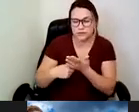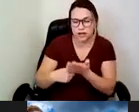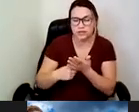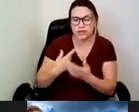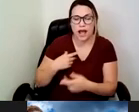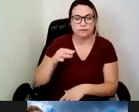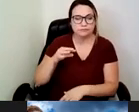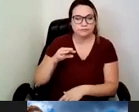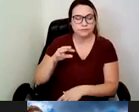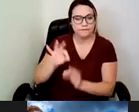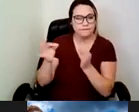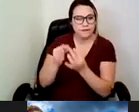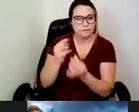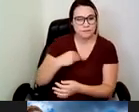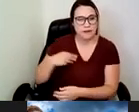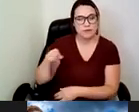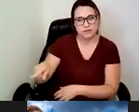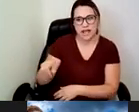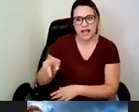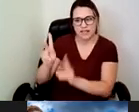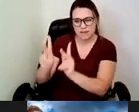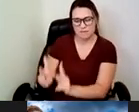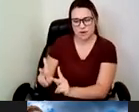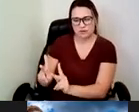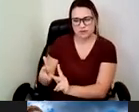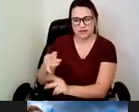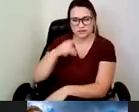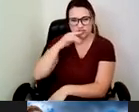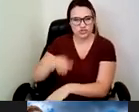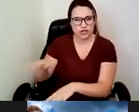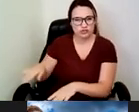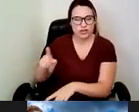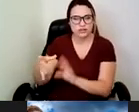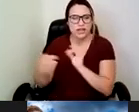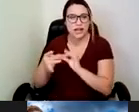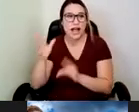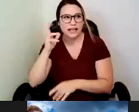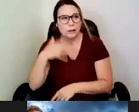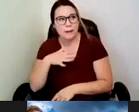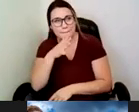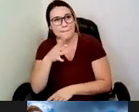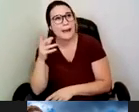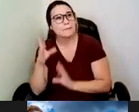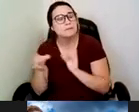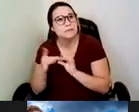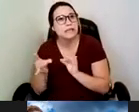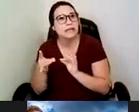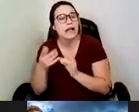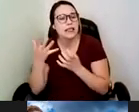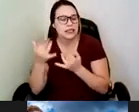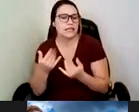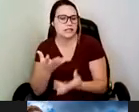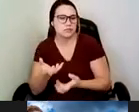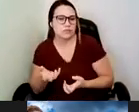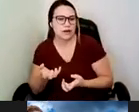hear my mother speaking. This is what she wants. But other times the patient may be frightened, never talked about it. And in those